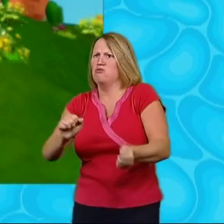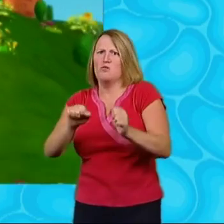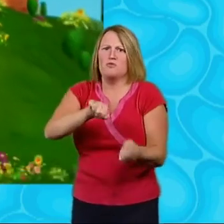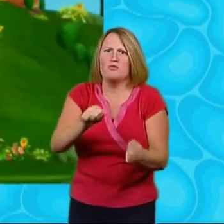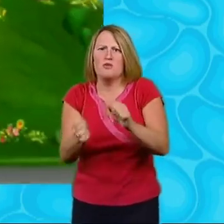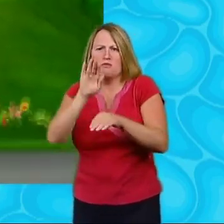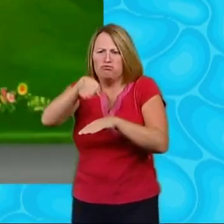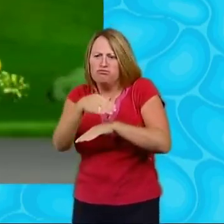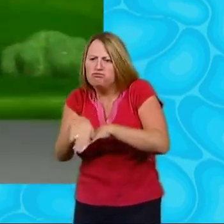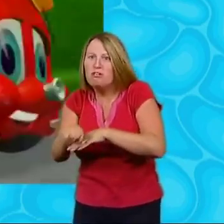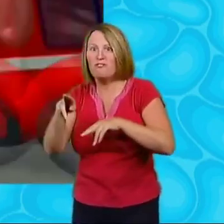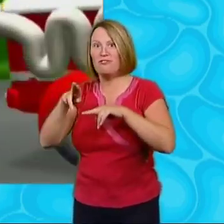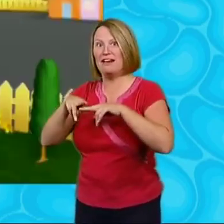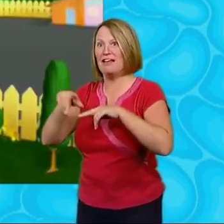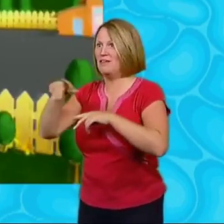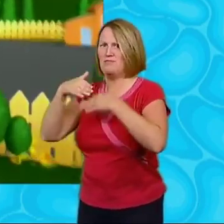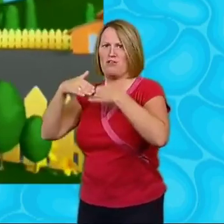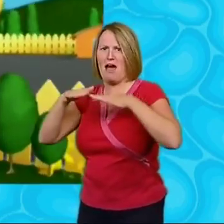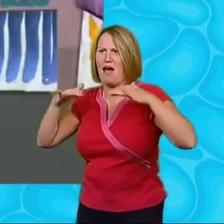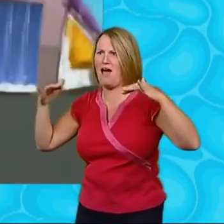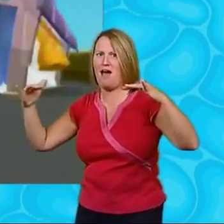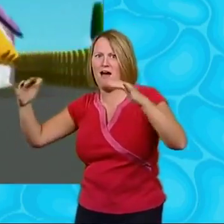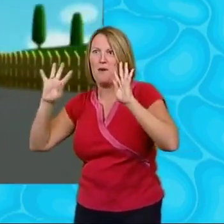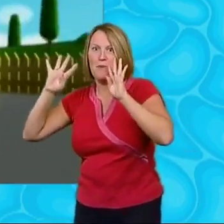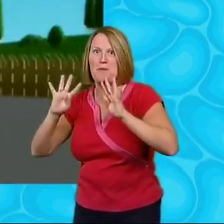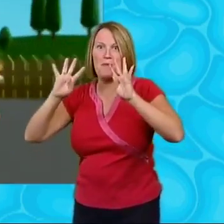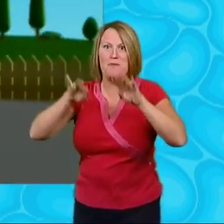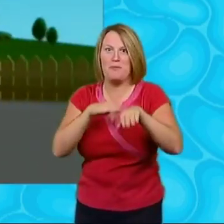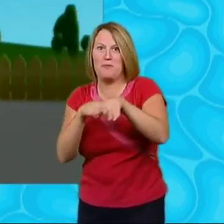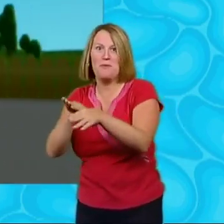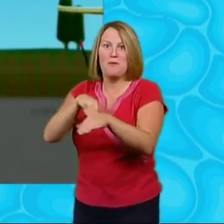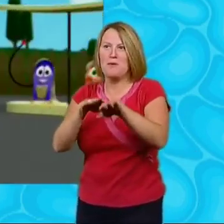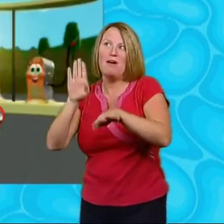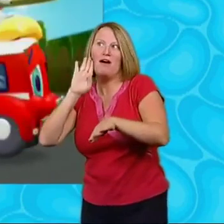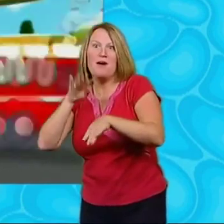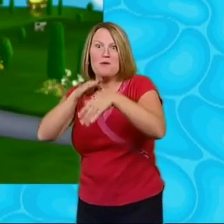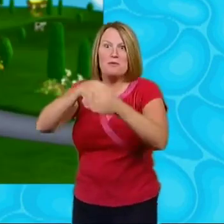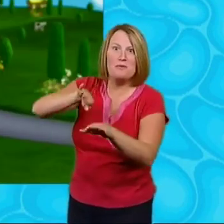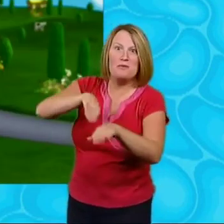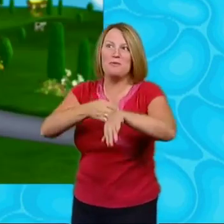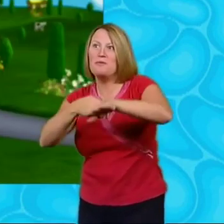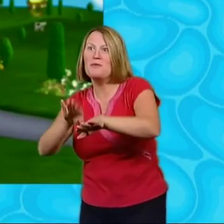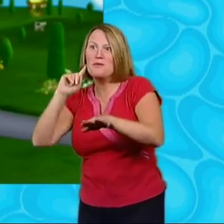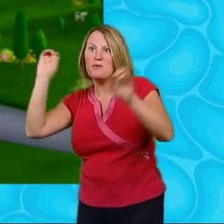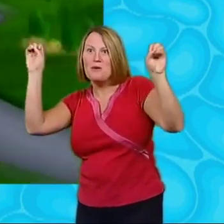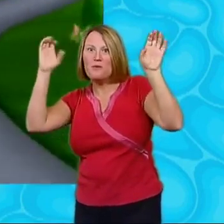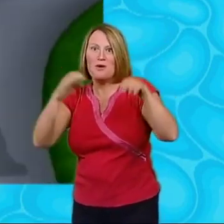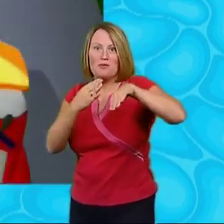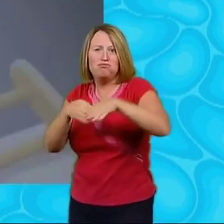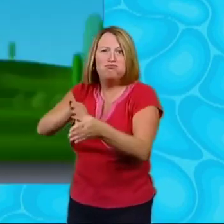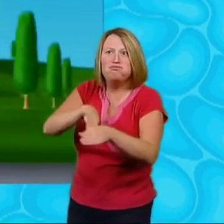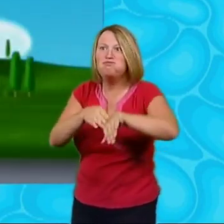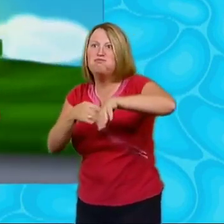friends. Billy the fire engine, hear the sound of his sirens. Finley